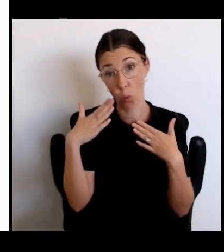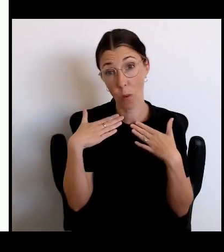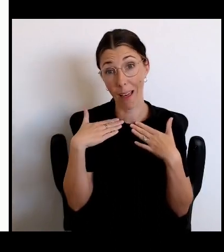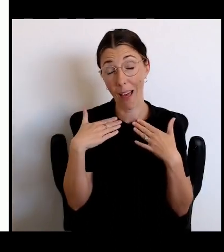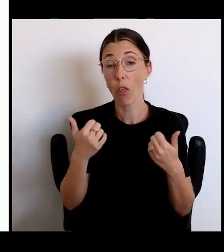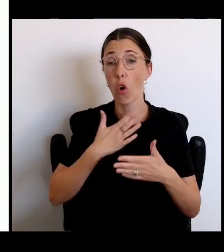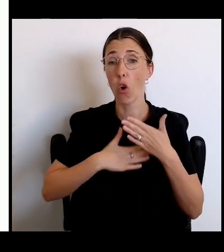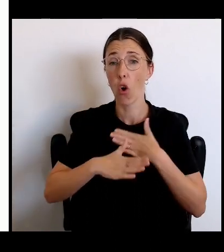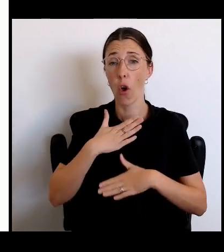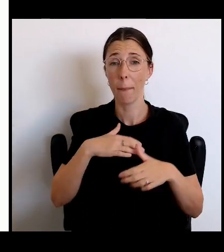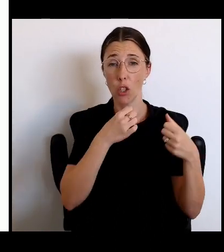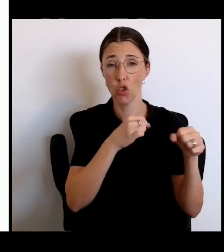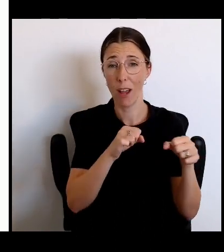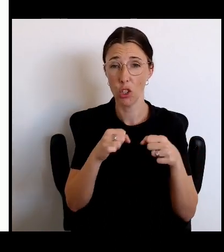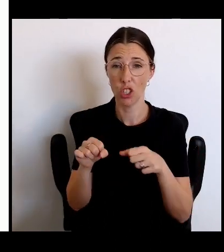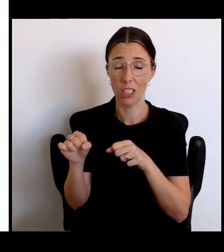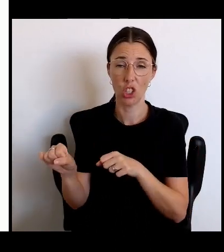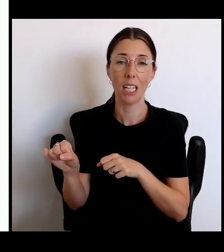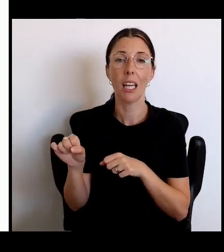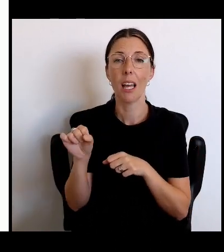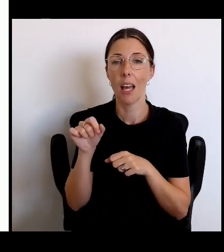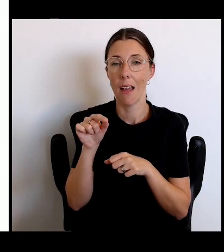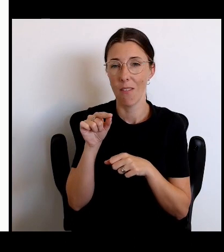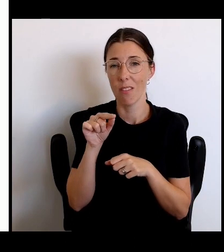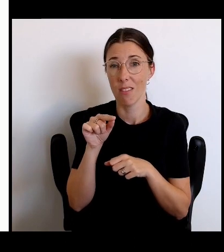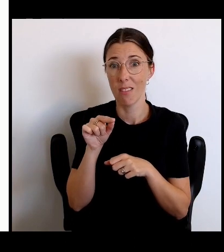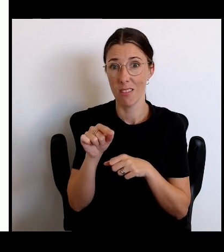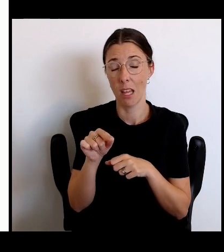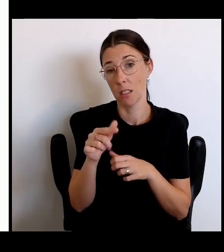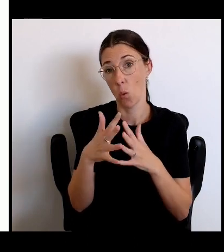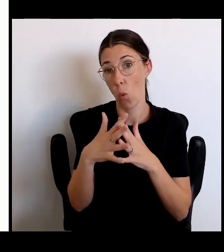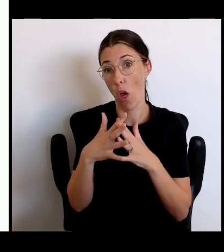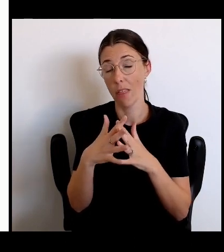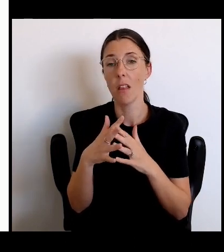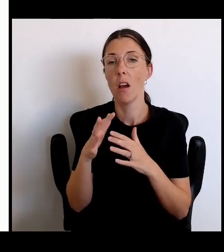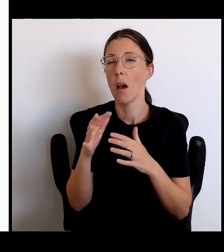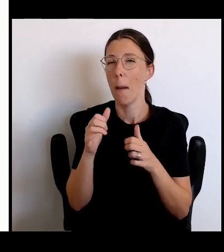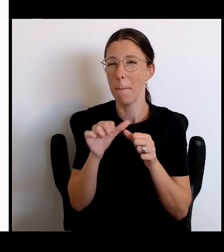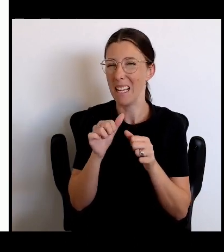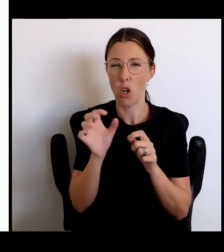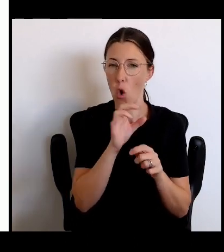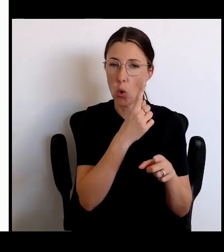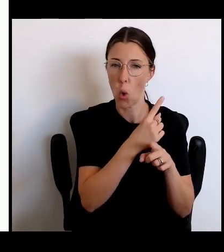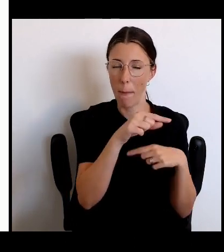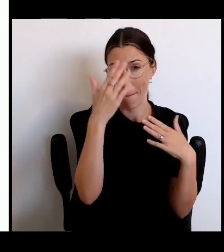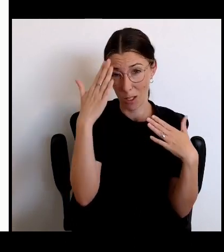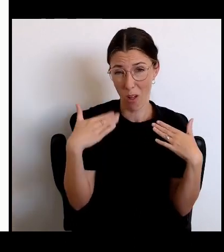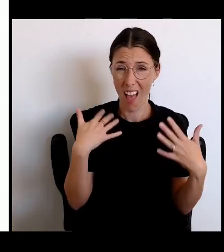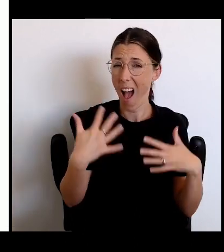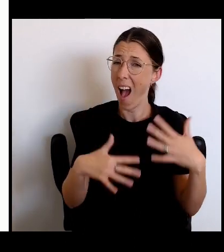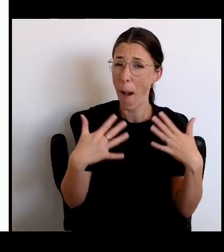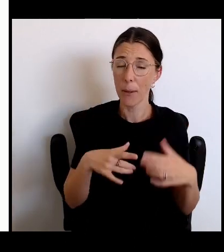is certainly where there is fertile ground, rather than talking about mental health harms, because they already